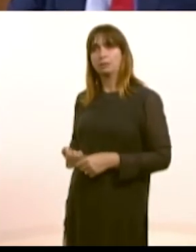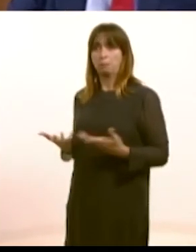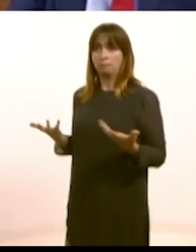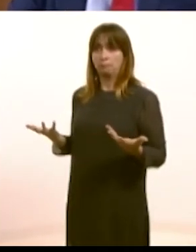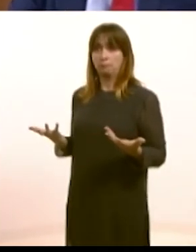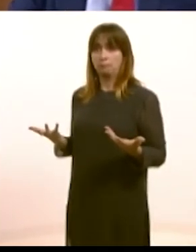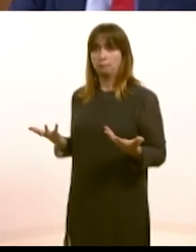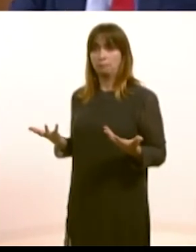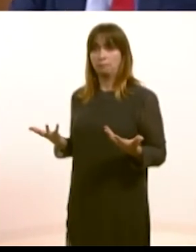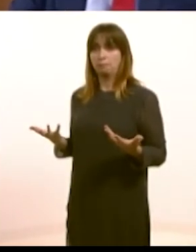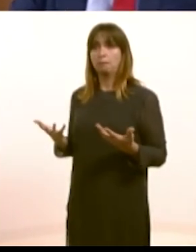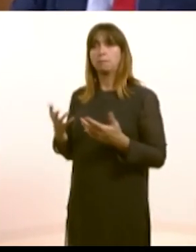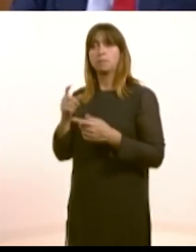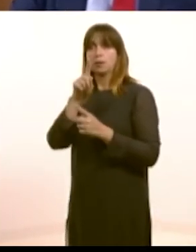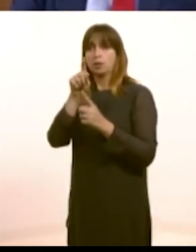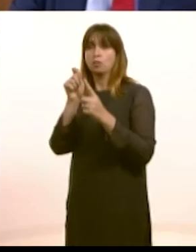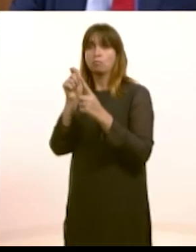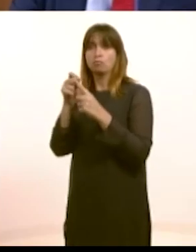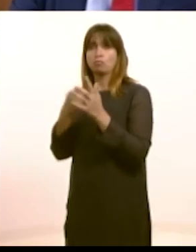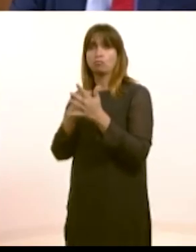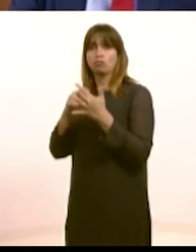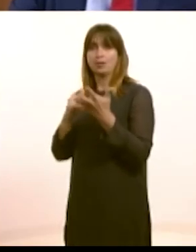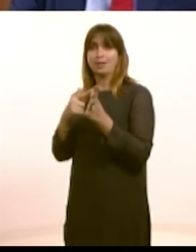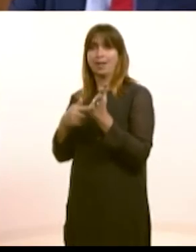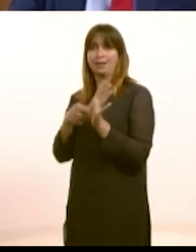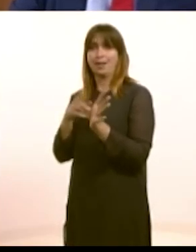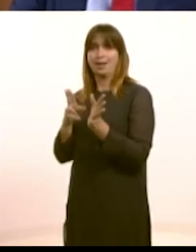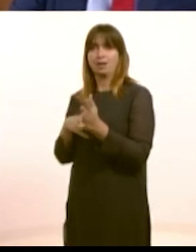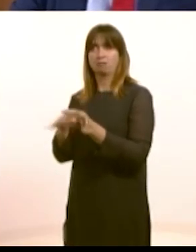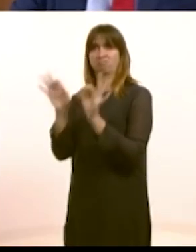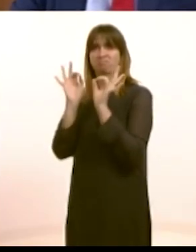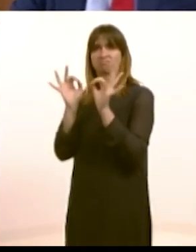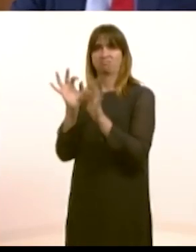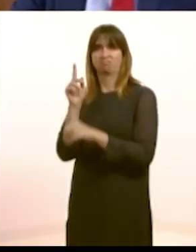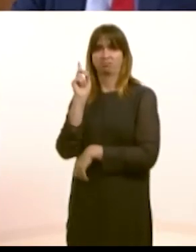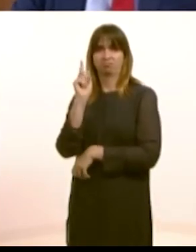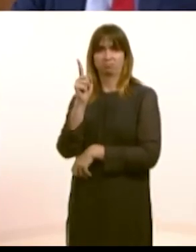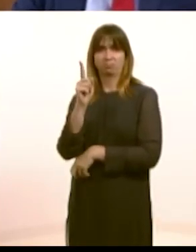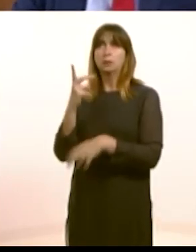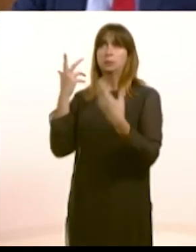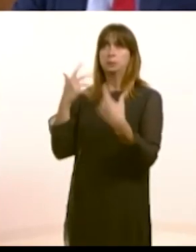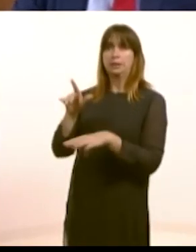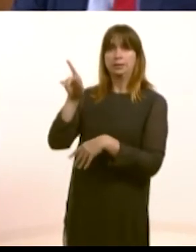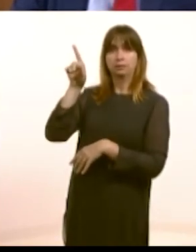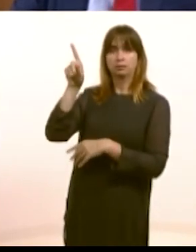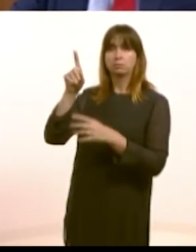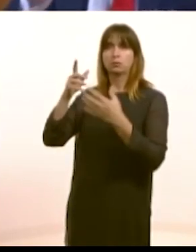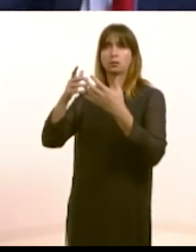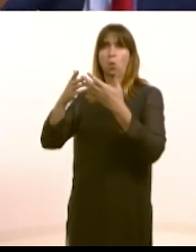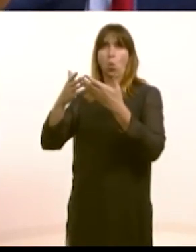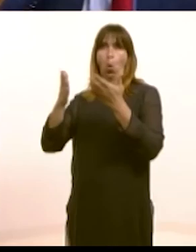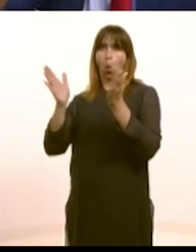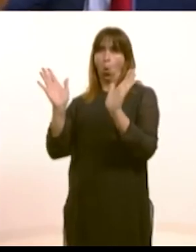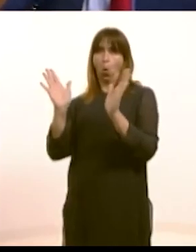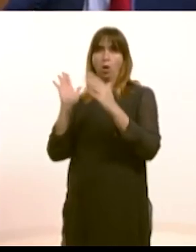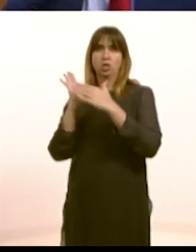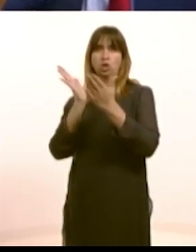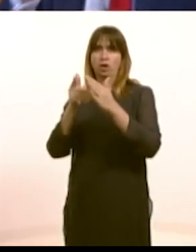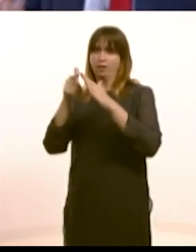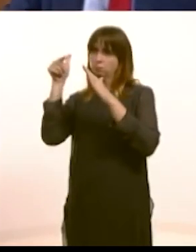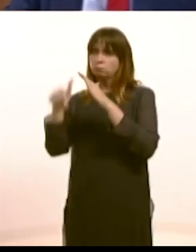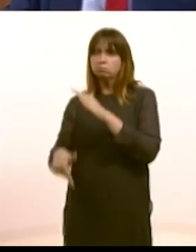seen so far in Prestatyn has been excellent in terms of the width and the depth of the service that's been provided, and of course the local